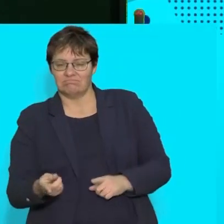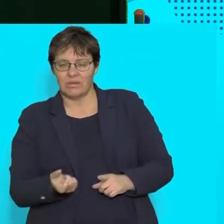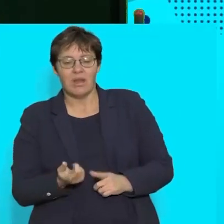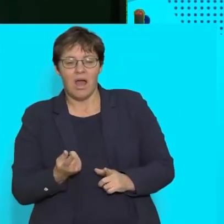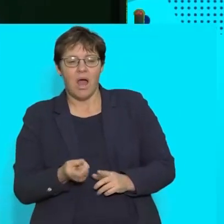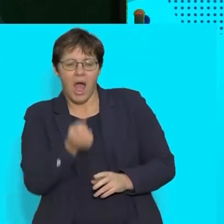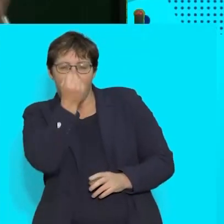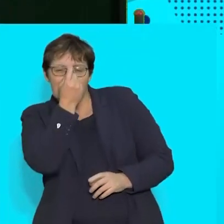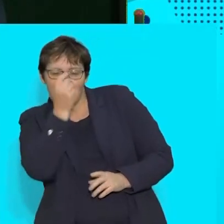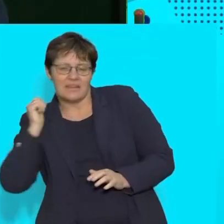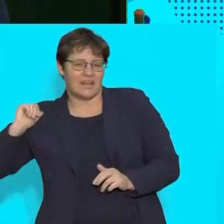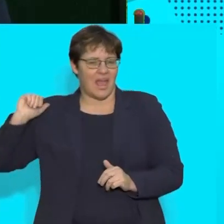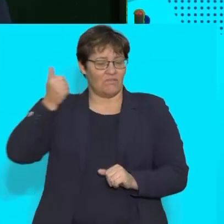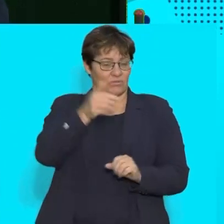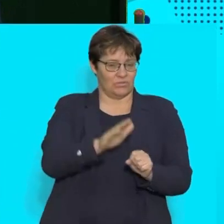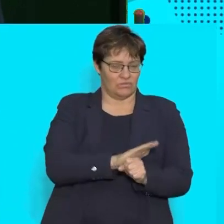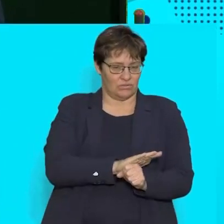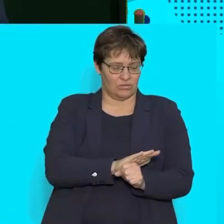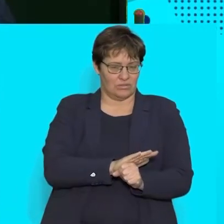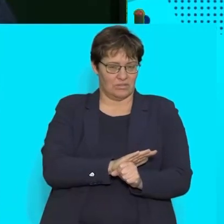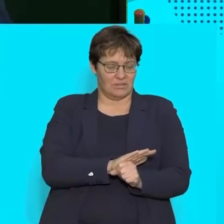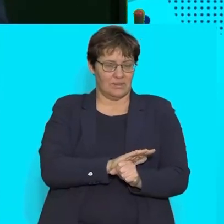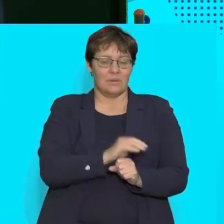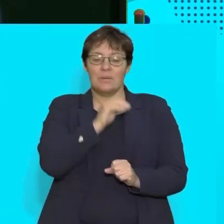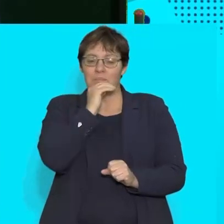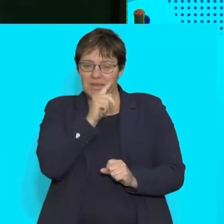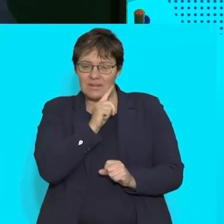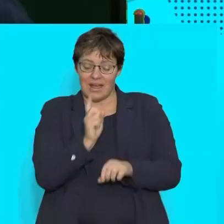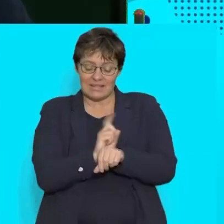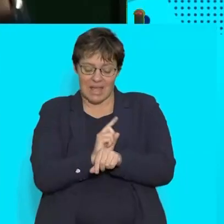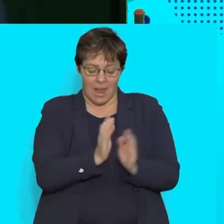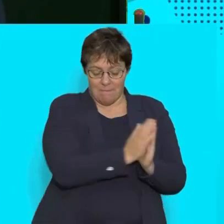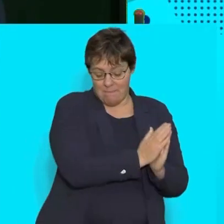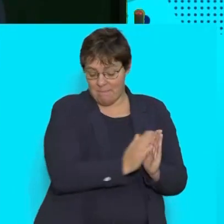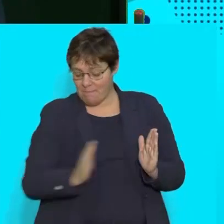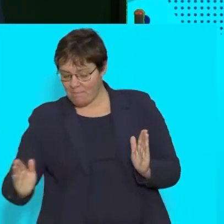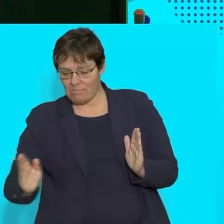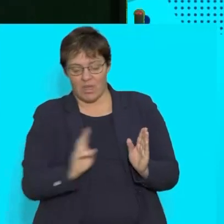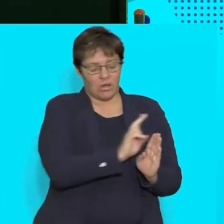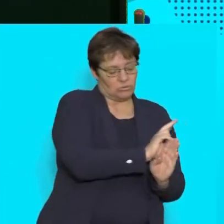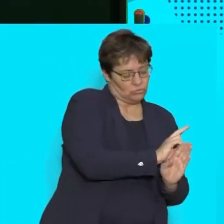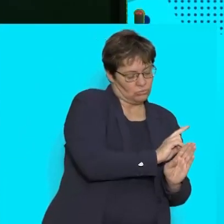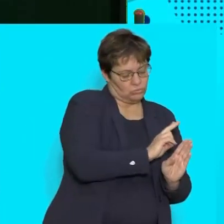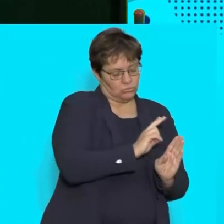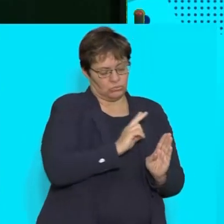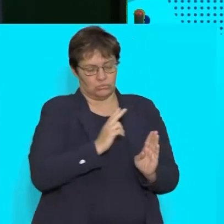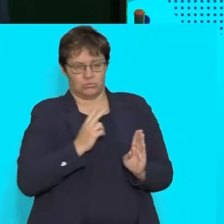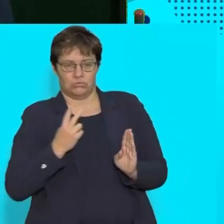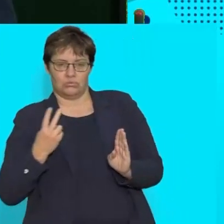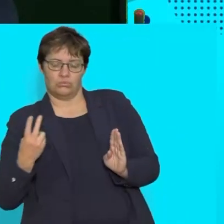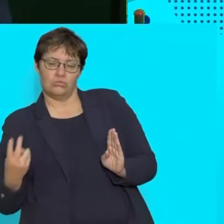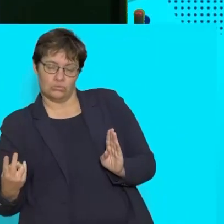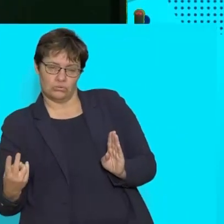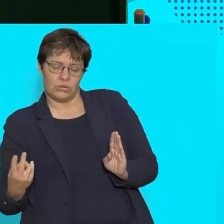our understanding of all of evolution, that it's change over a period of time gradually leading